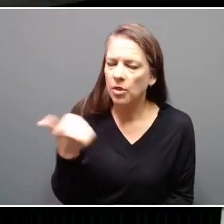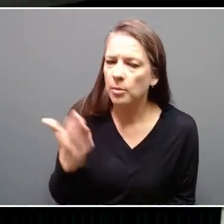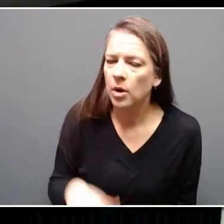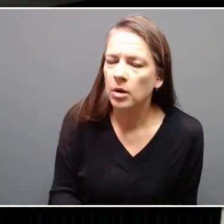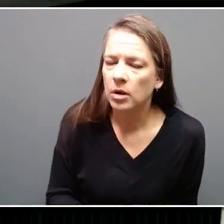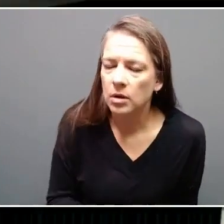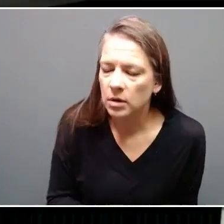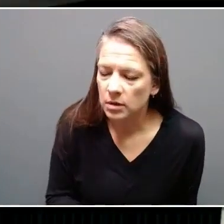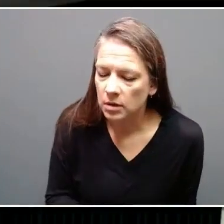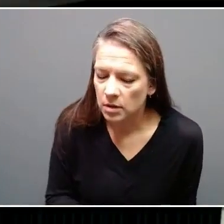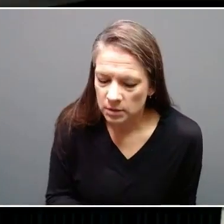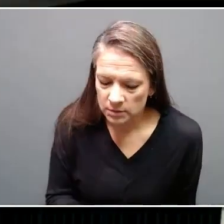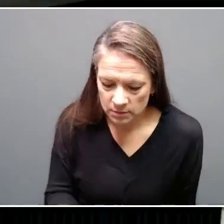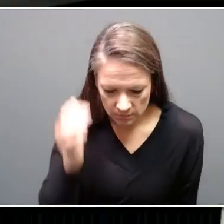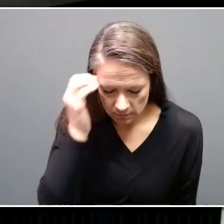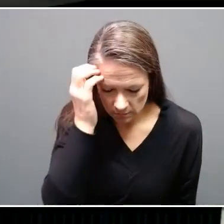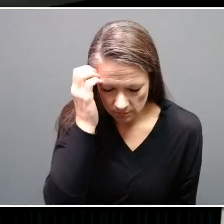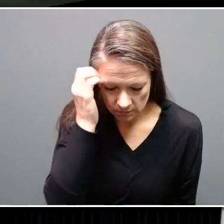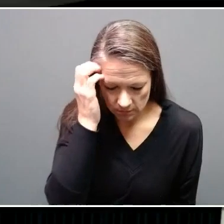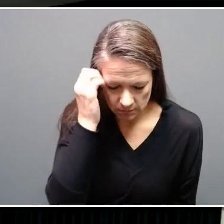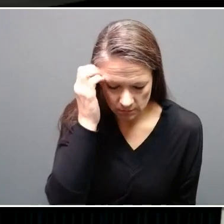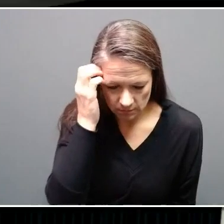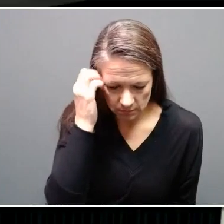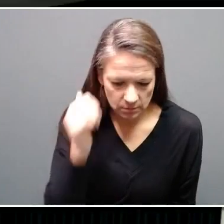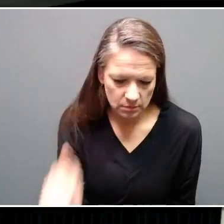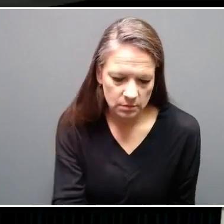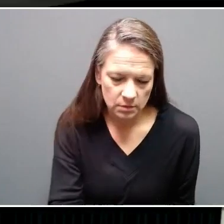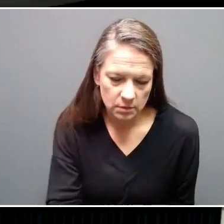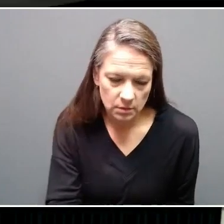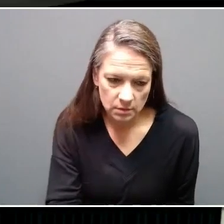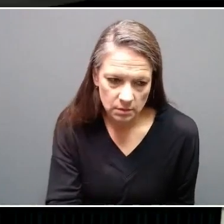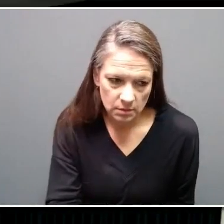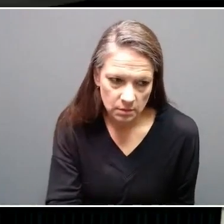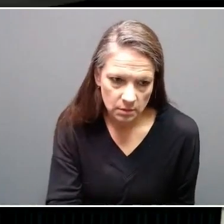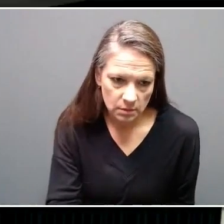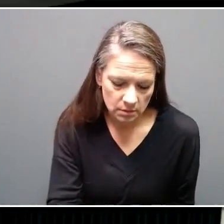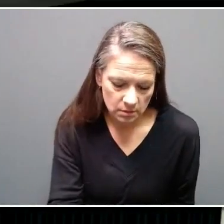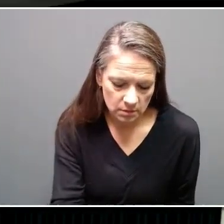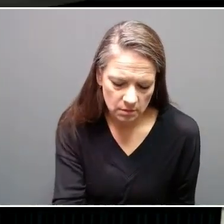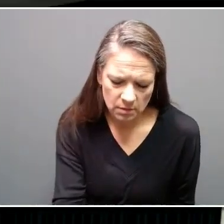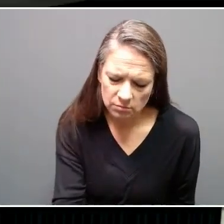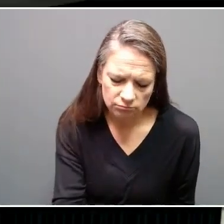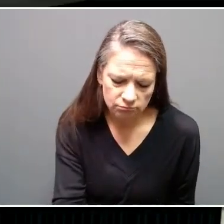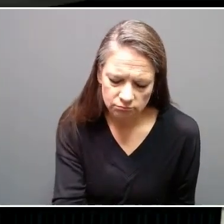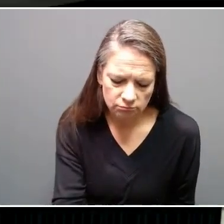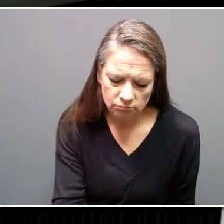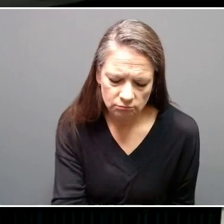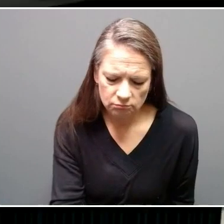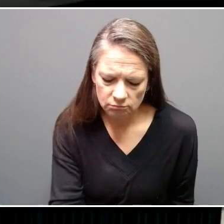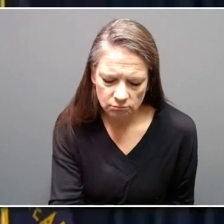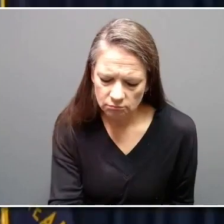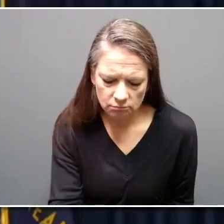the authors of the budget leaving the executive branch out under the mandates, et cetera. Do you think that's sending a message to your administration?